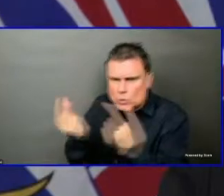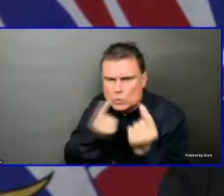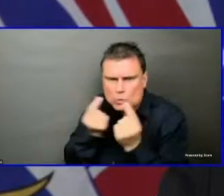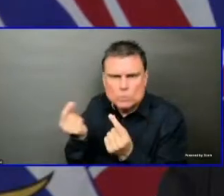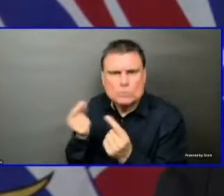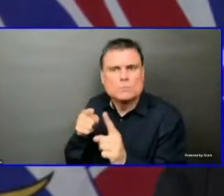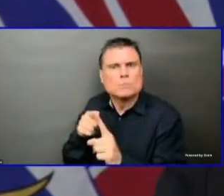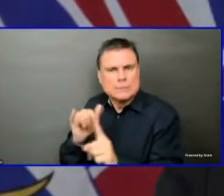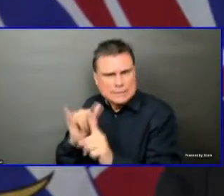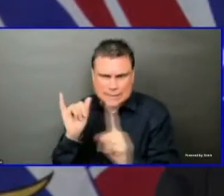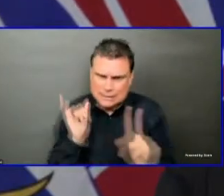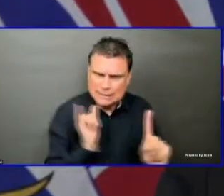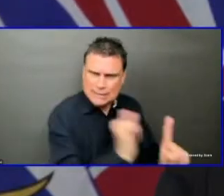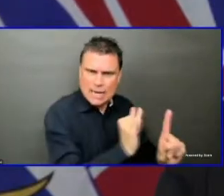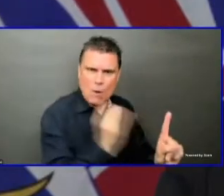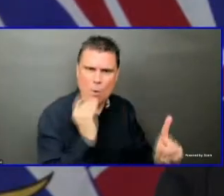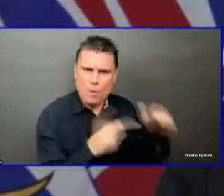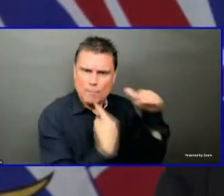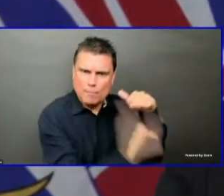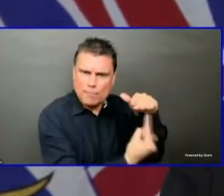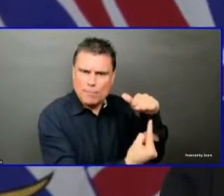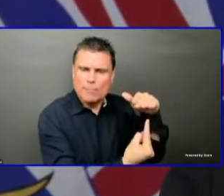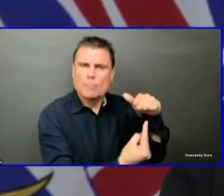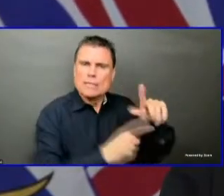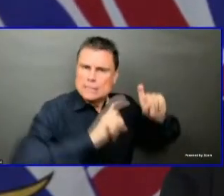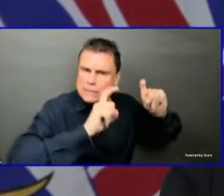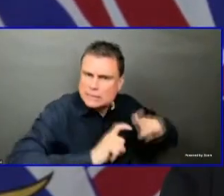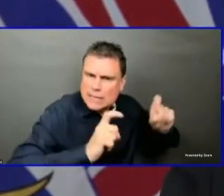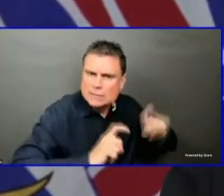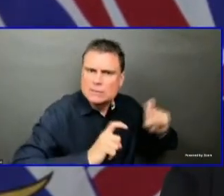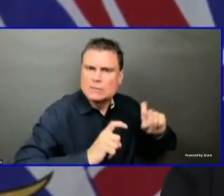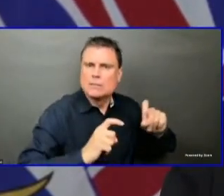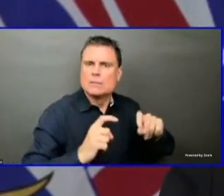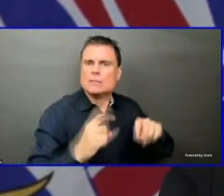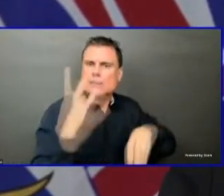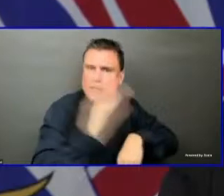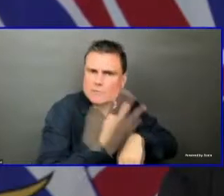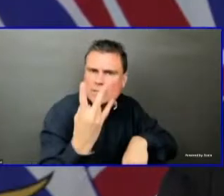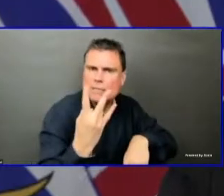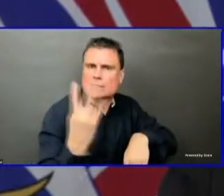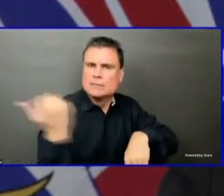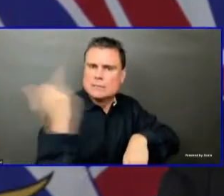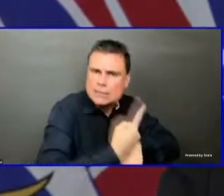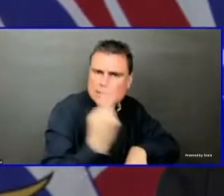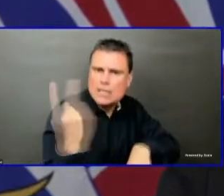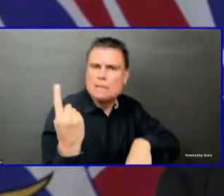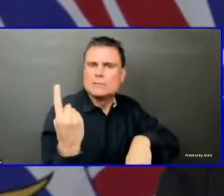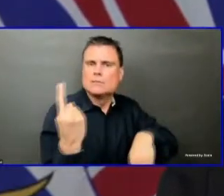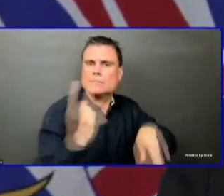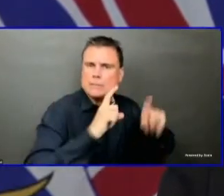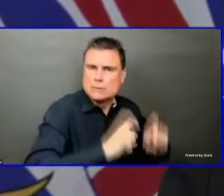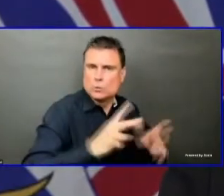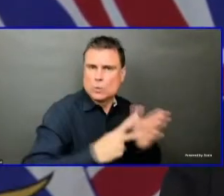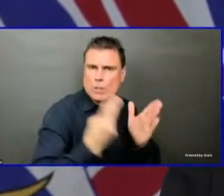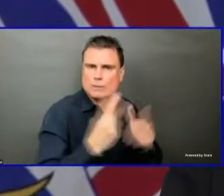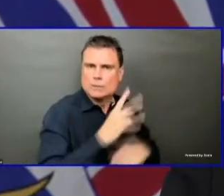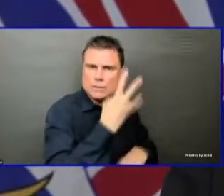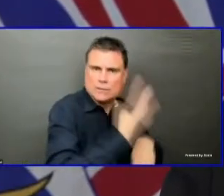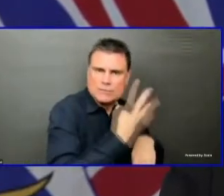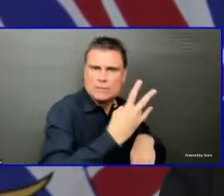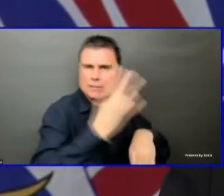day 7 and day 10. So we're doing the same thing when people are tested prior to coming out